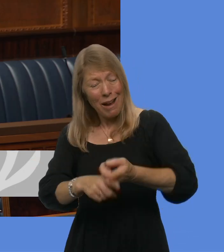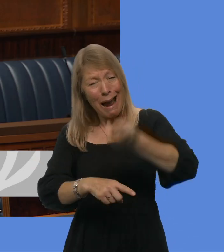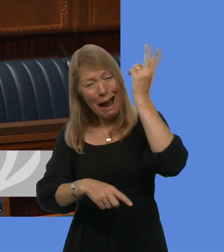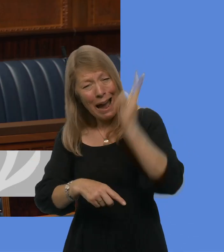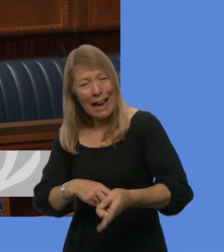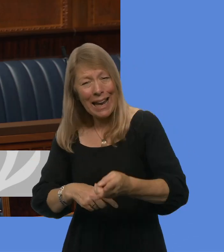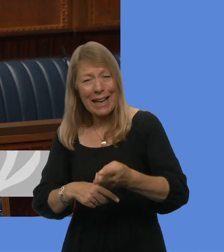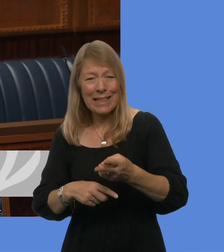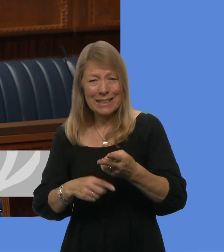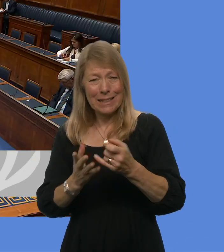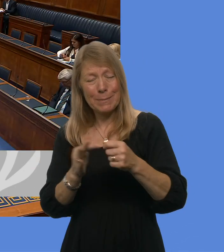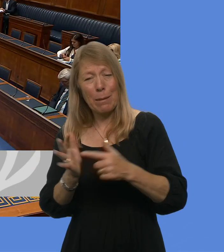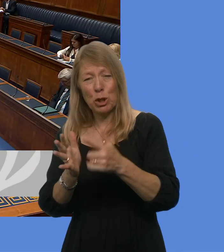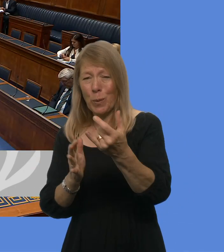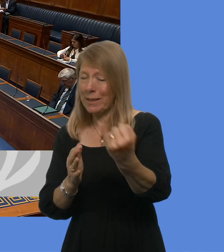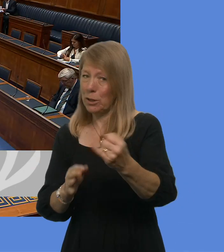the academic year ahead?